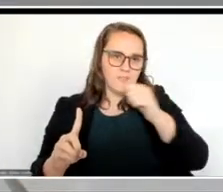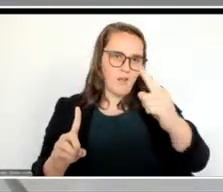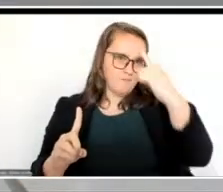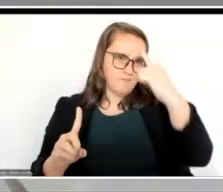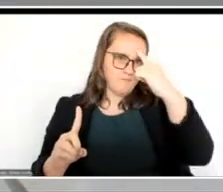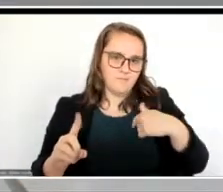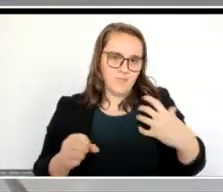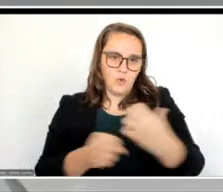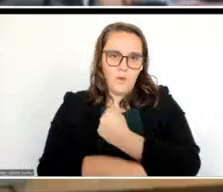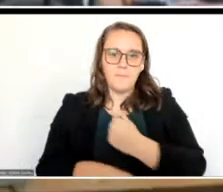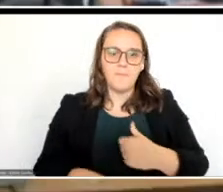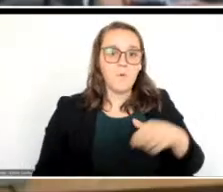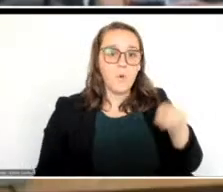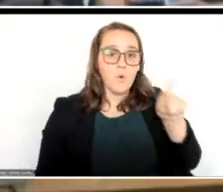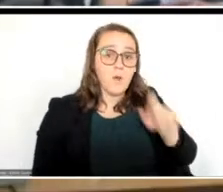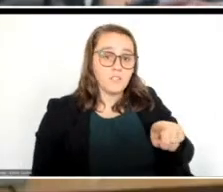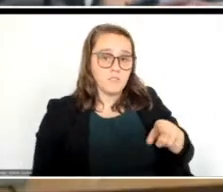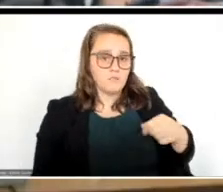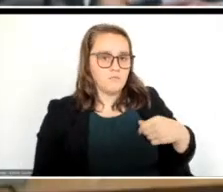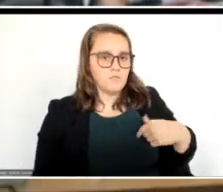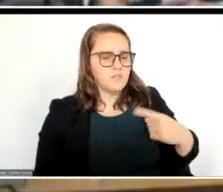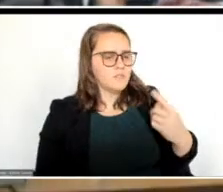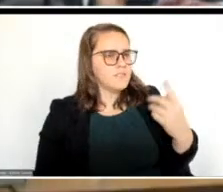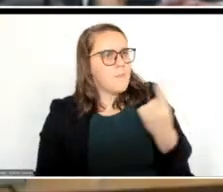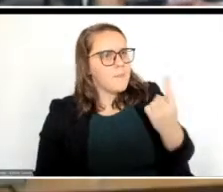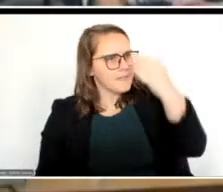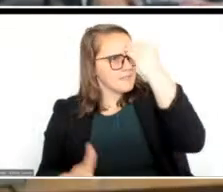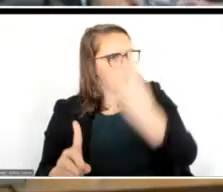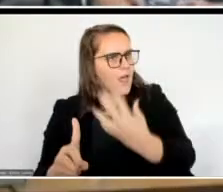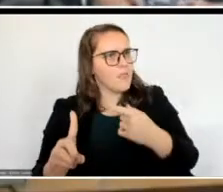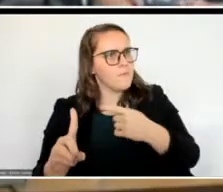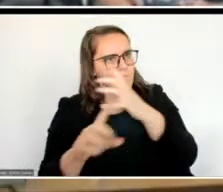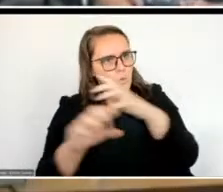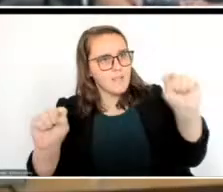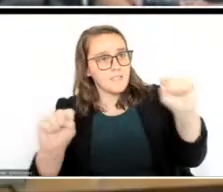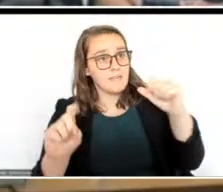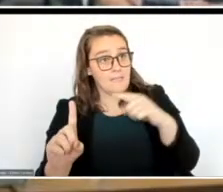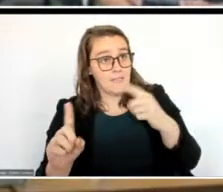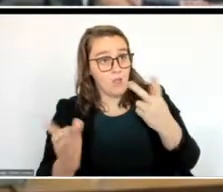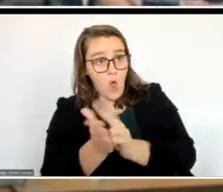lost and that there wasn't a chance of him winning?